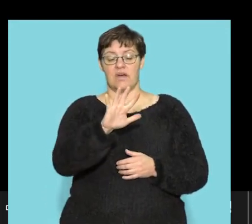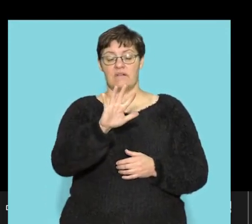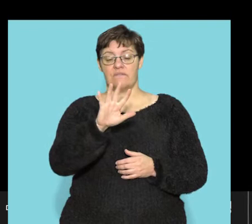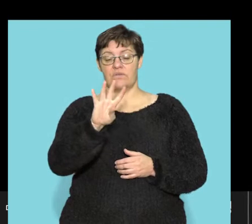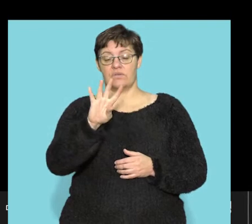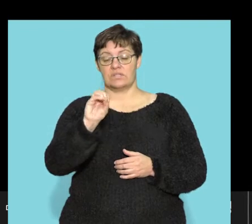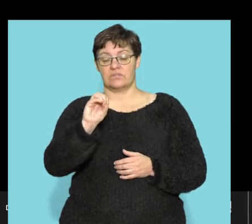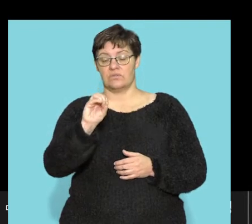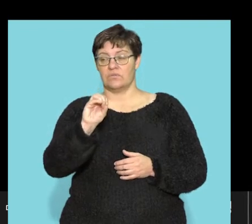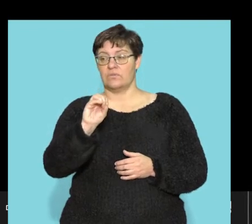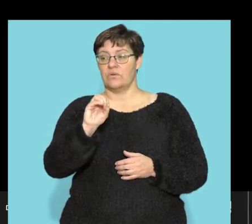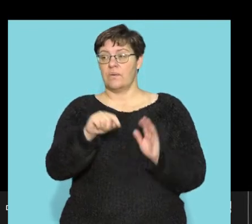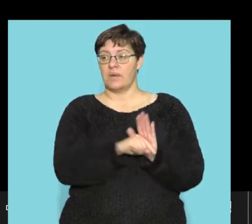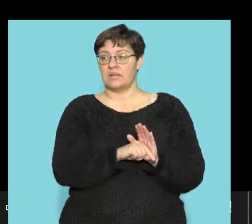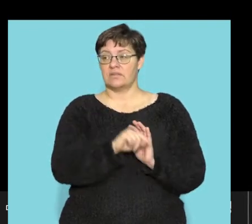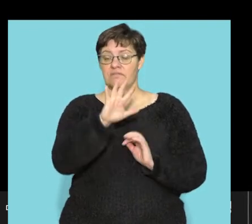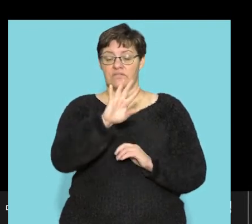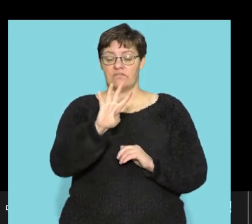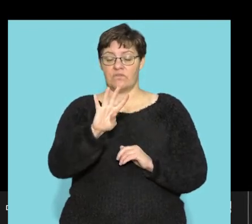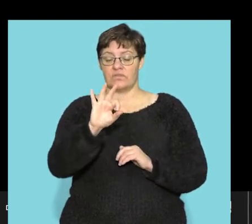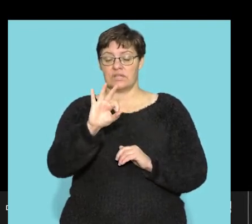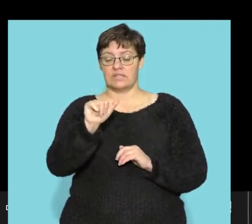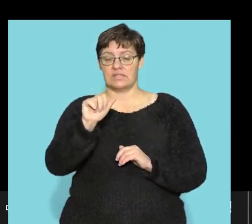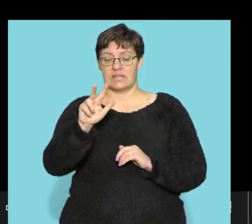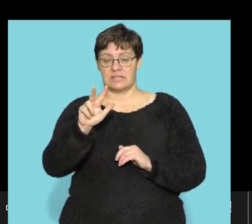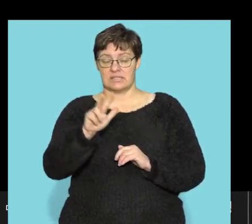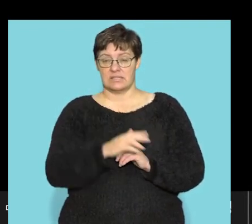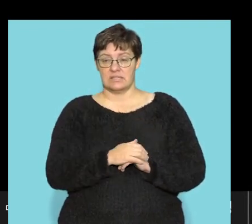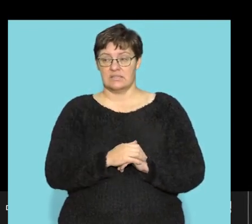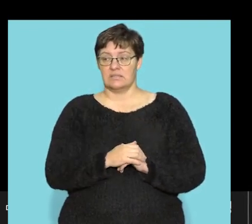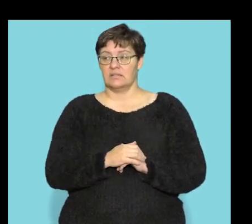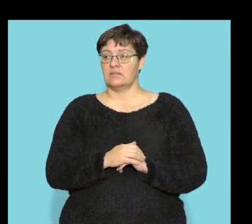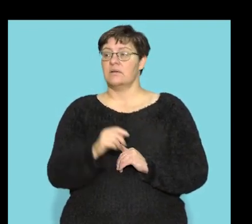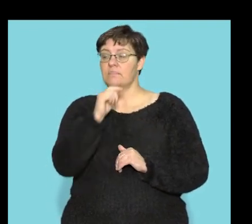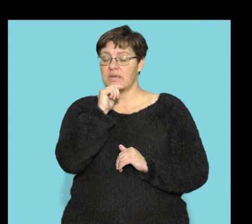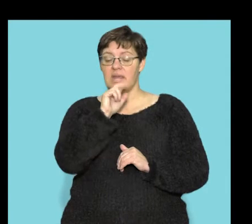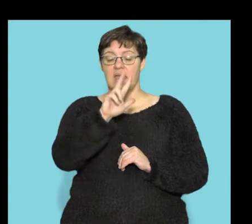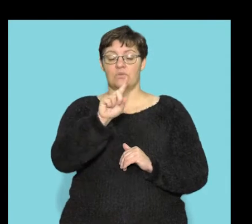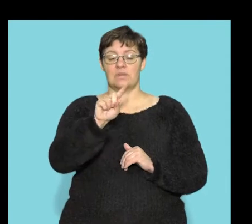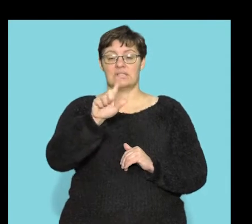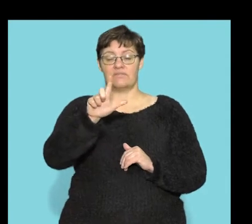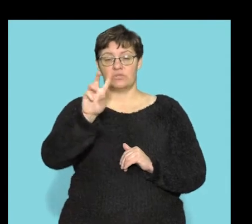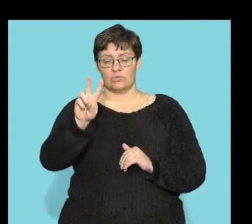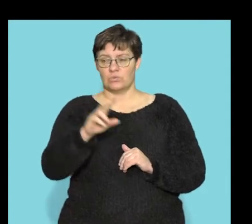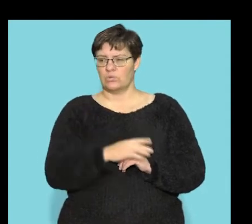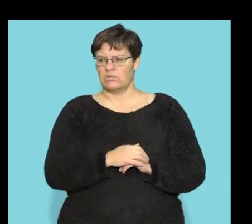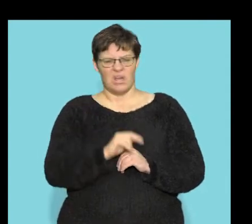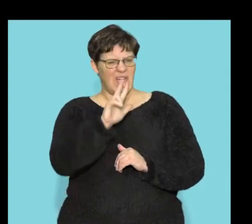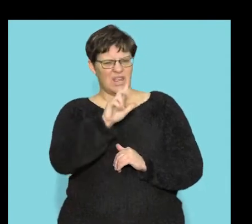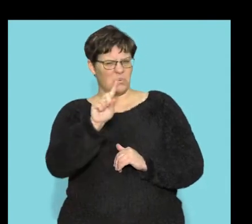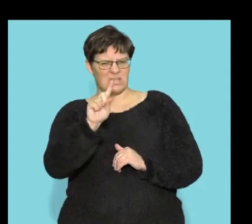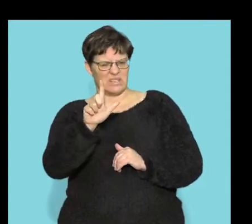62,540 minus 54,368. Obviously, the 8172. What is the